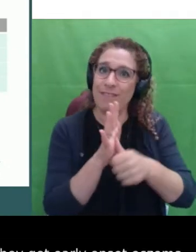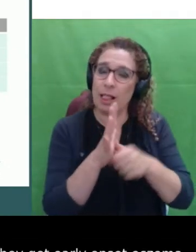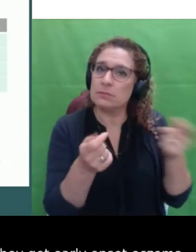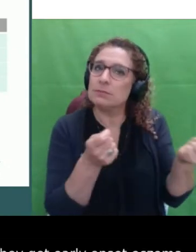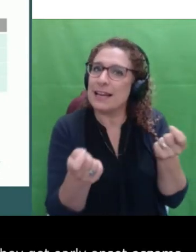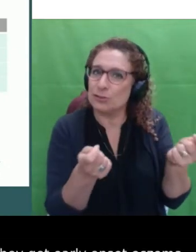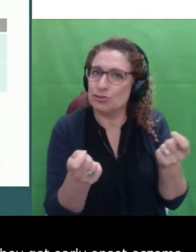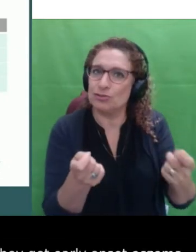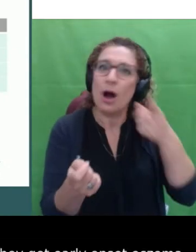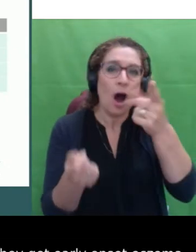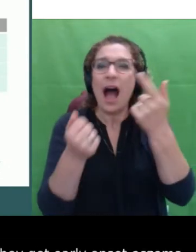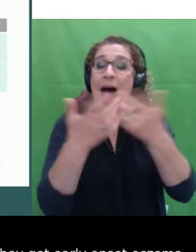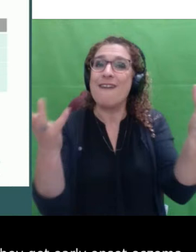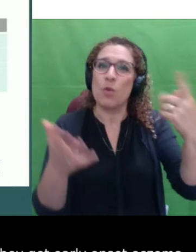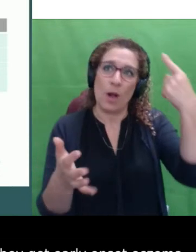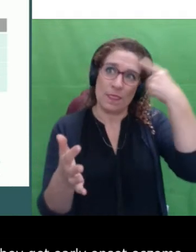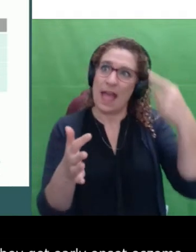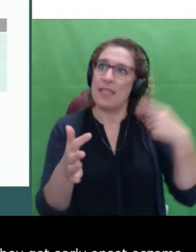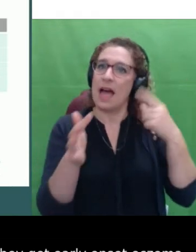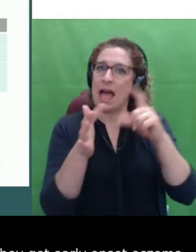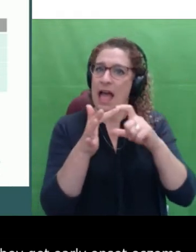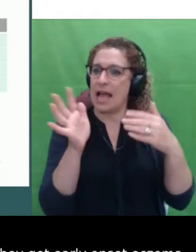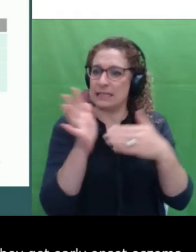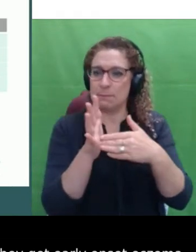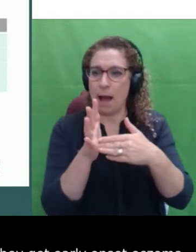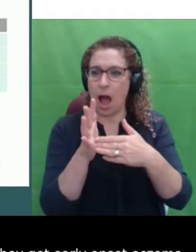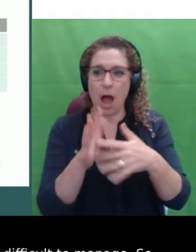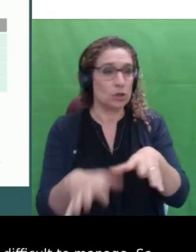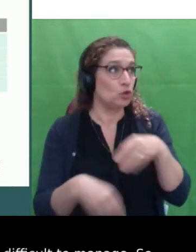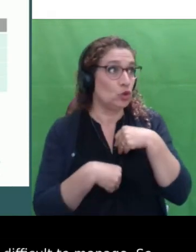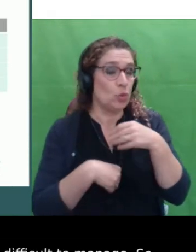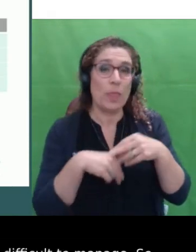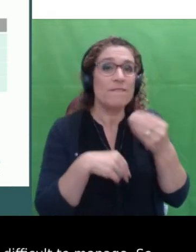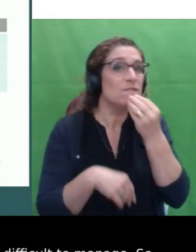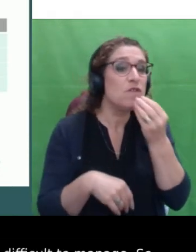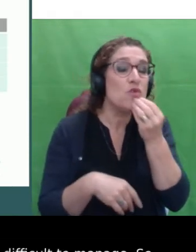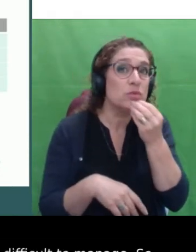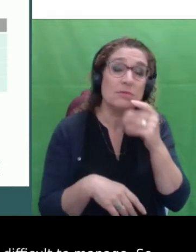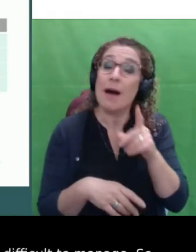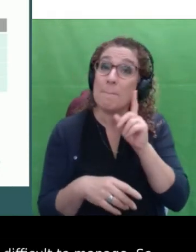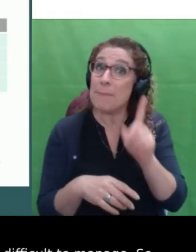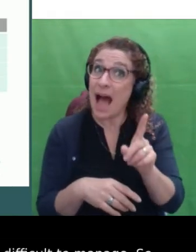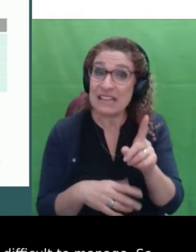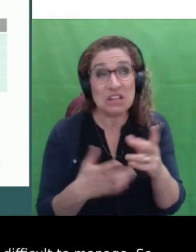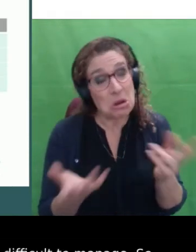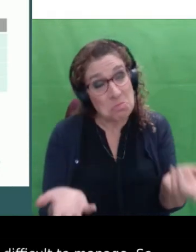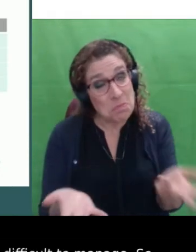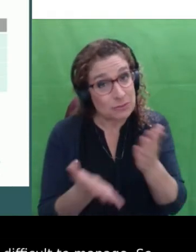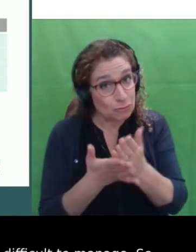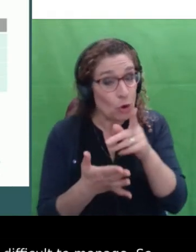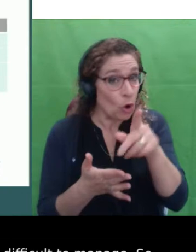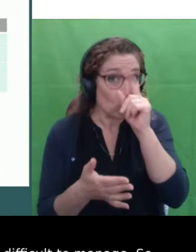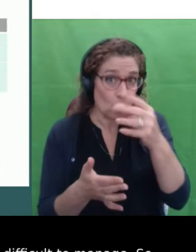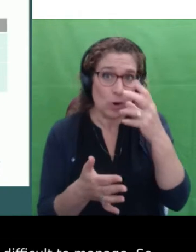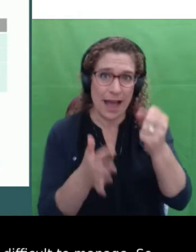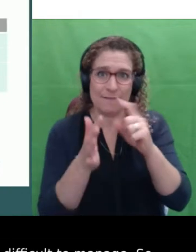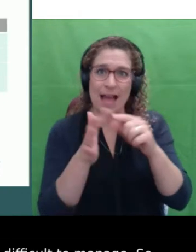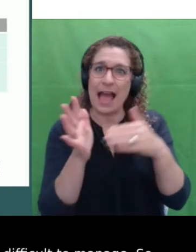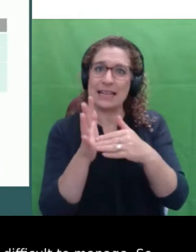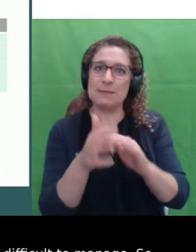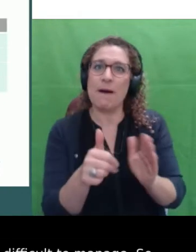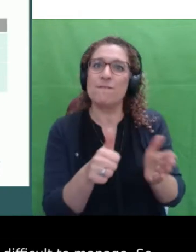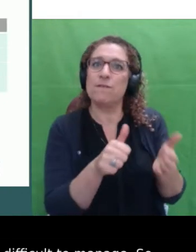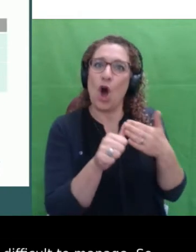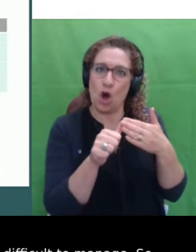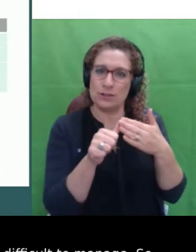they their eczema is due to food it would steam and actually the cochrane studies have shown that you have eczema first and because of that defective